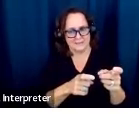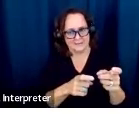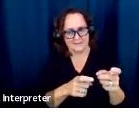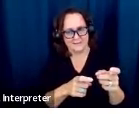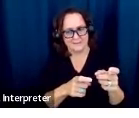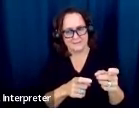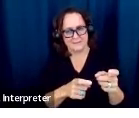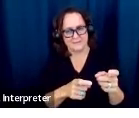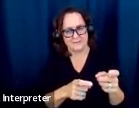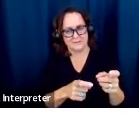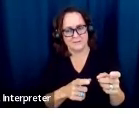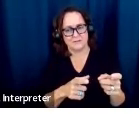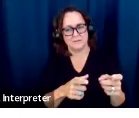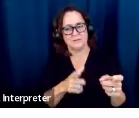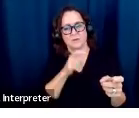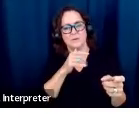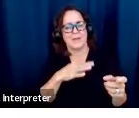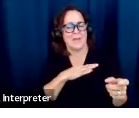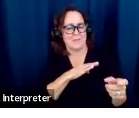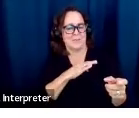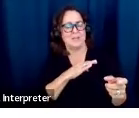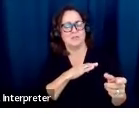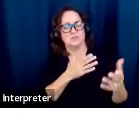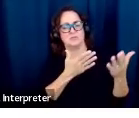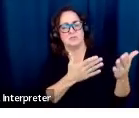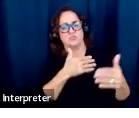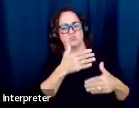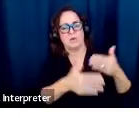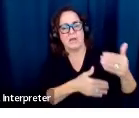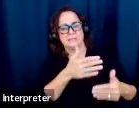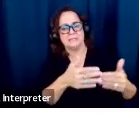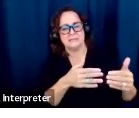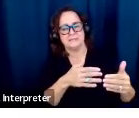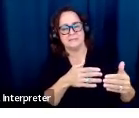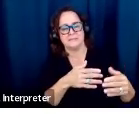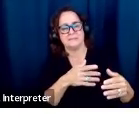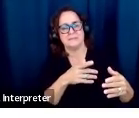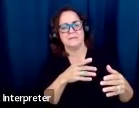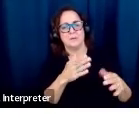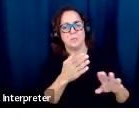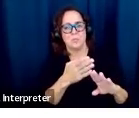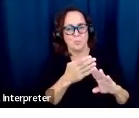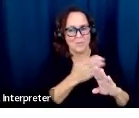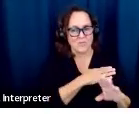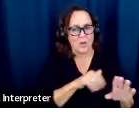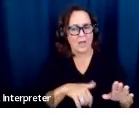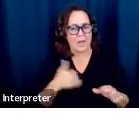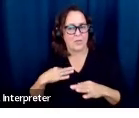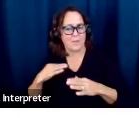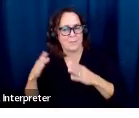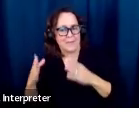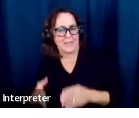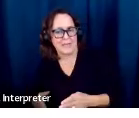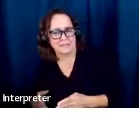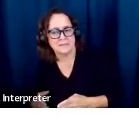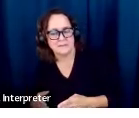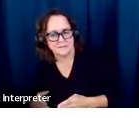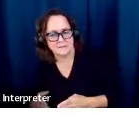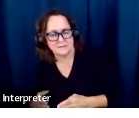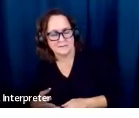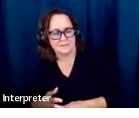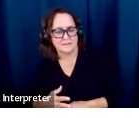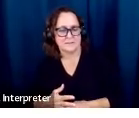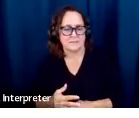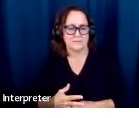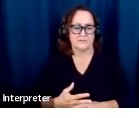individuals who have their applications. Those applications will be processed in front of other applicants to the CSW who are not on the IDD